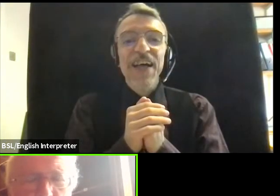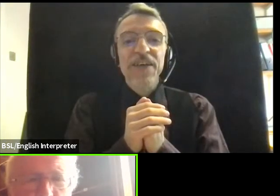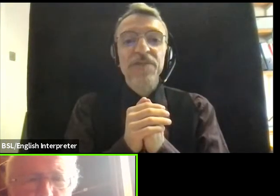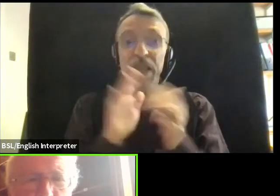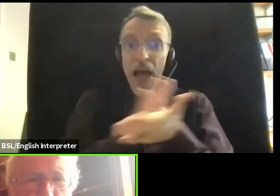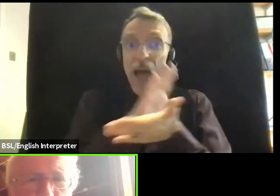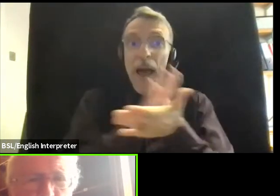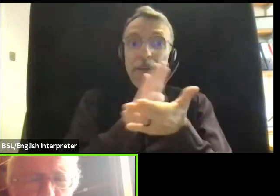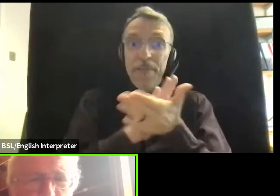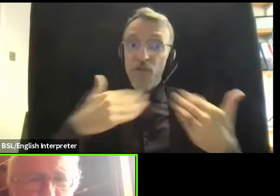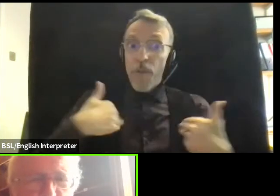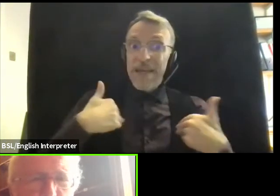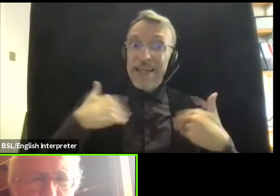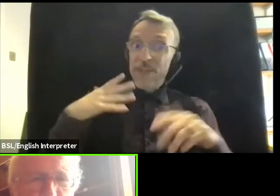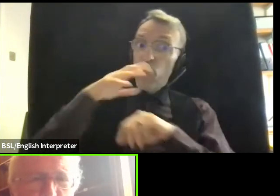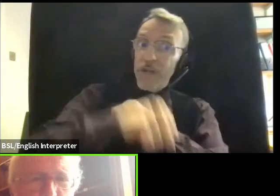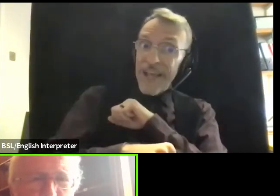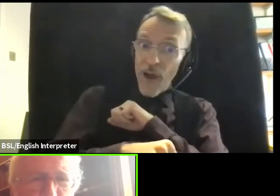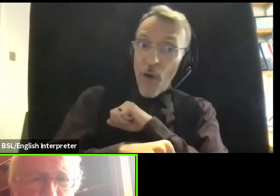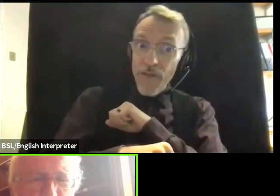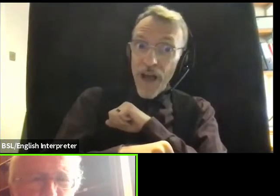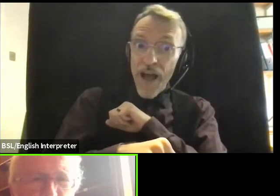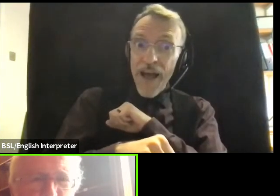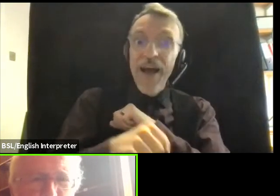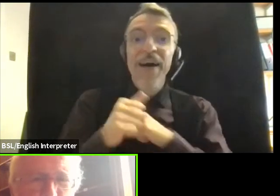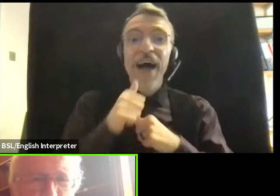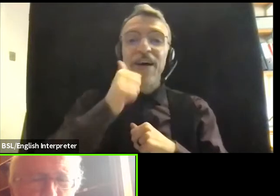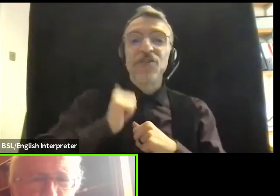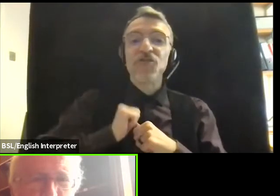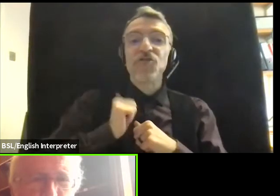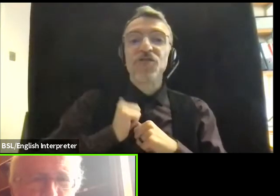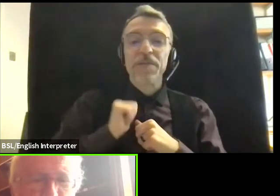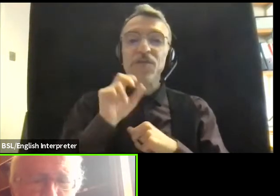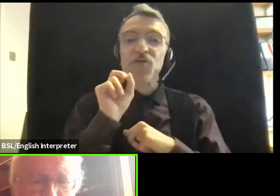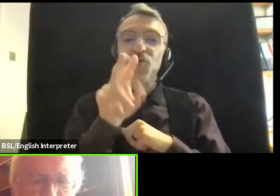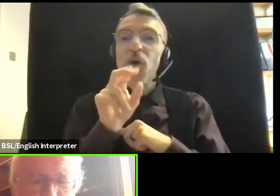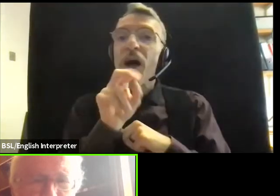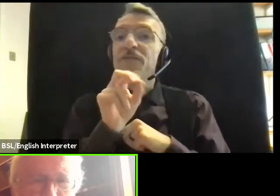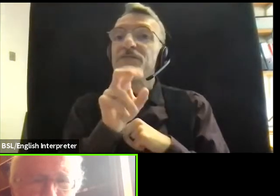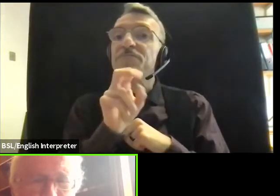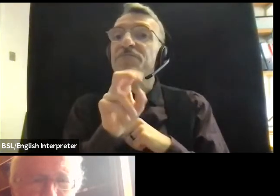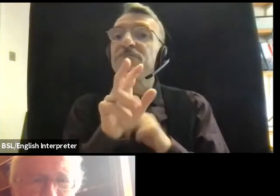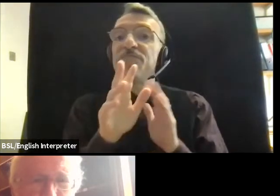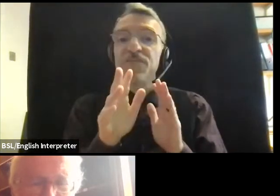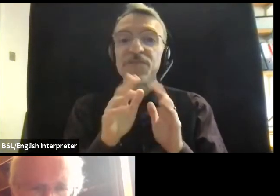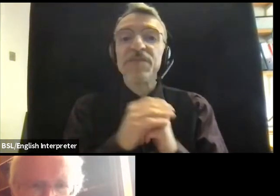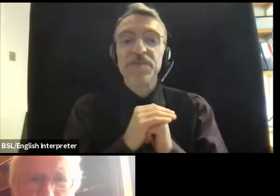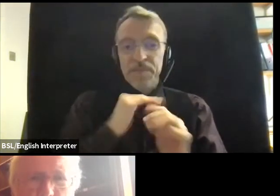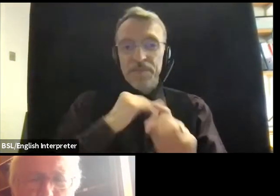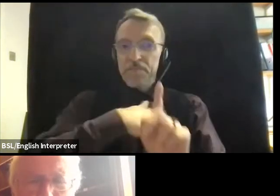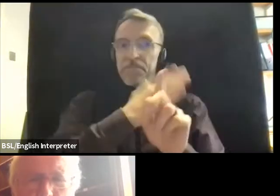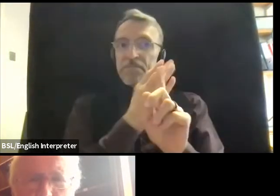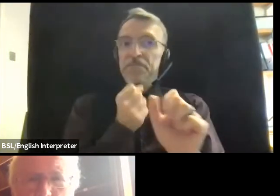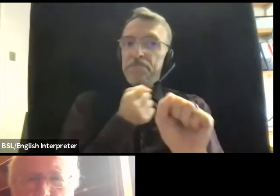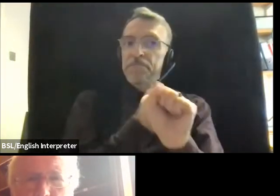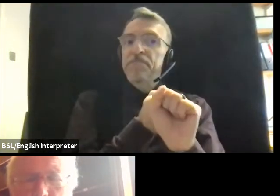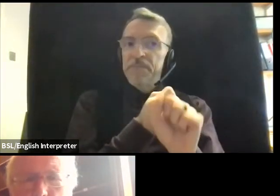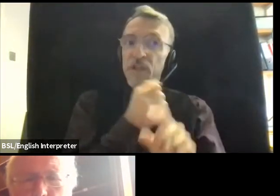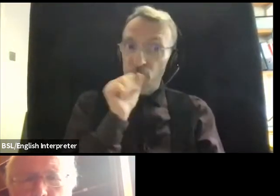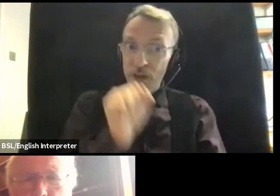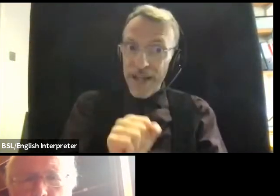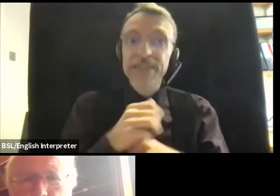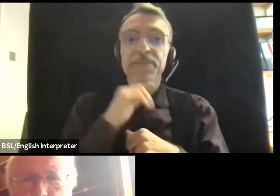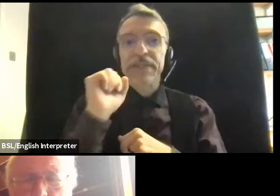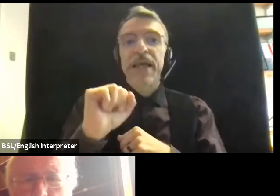happy for me to take over, I presume I'm doing this at 12 o'clock at 12 noon. Is that right, Lisa? Please. Yeah, that's correct. Okay. There's already